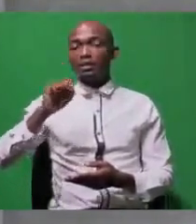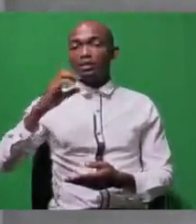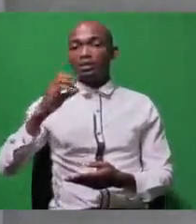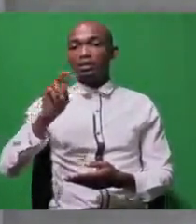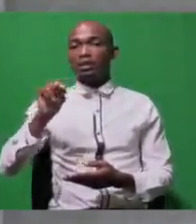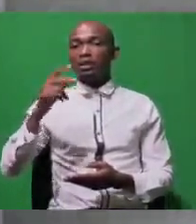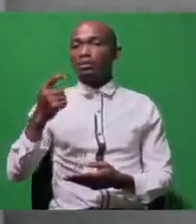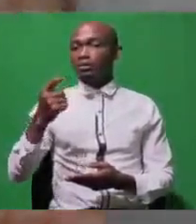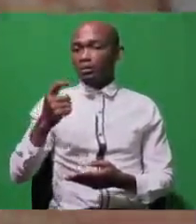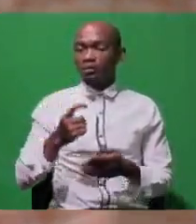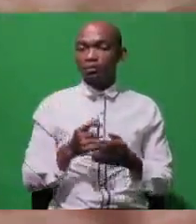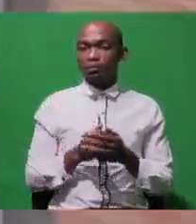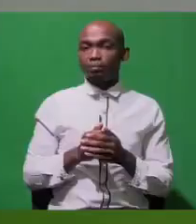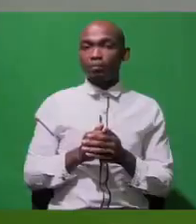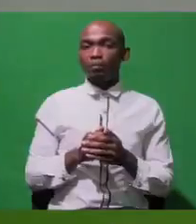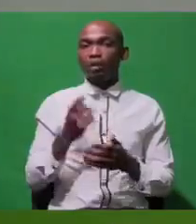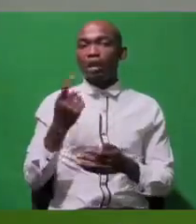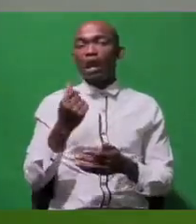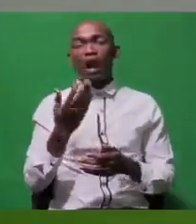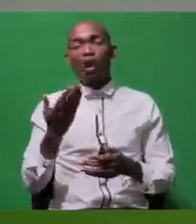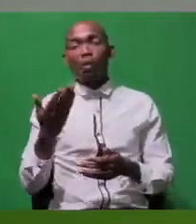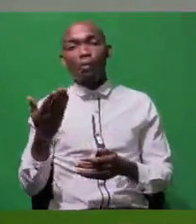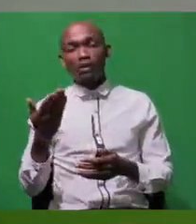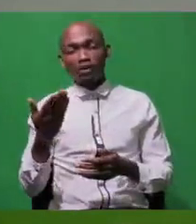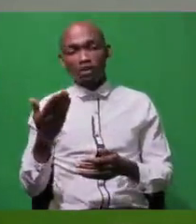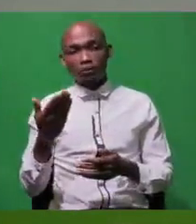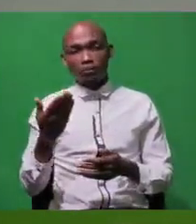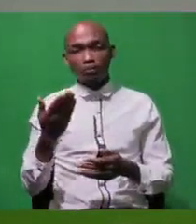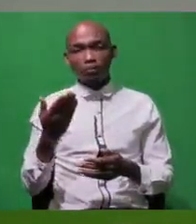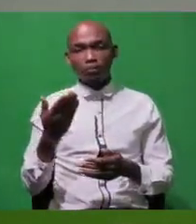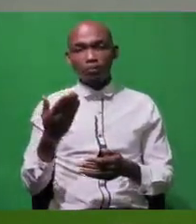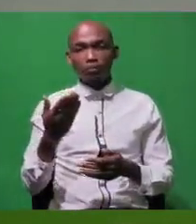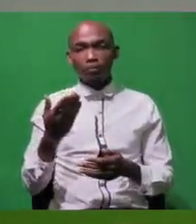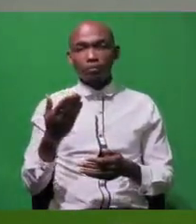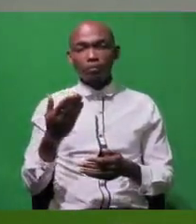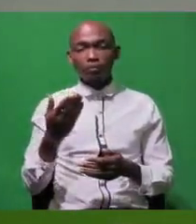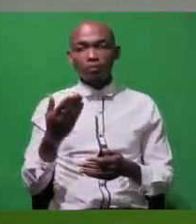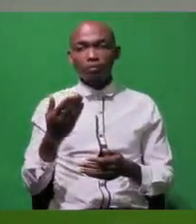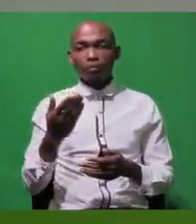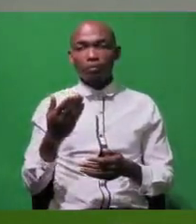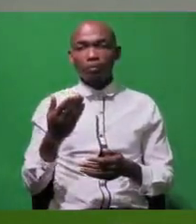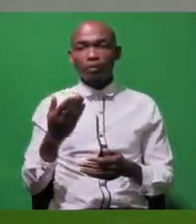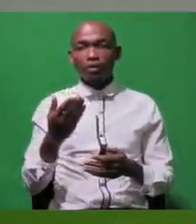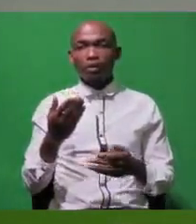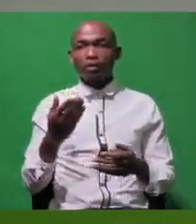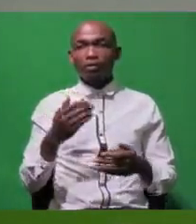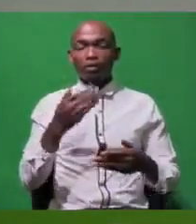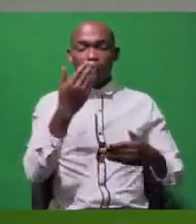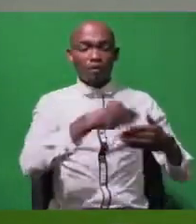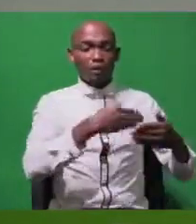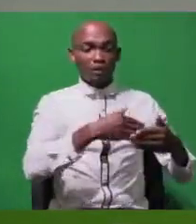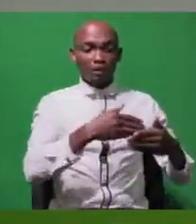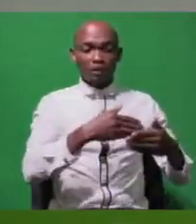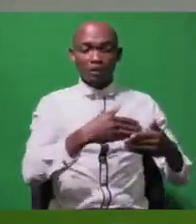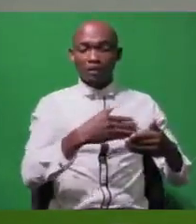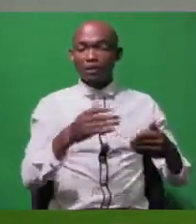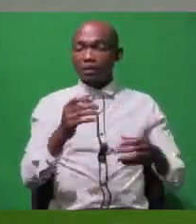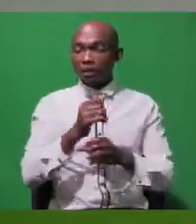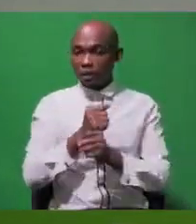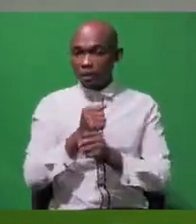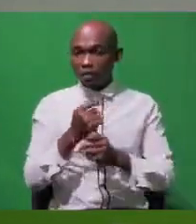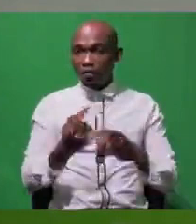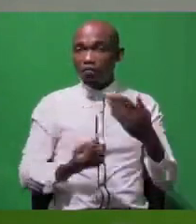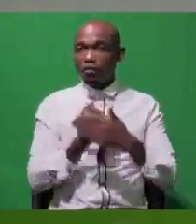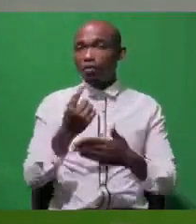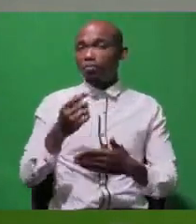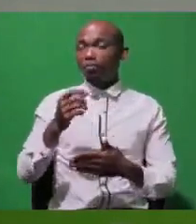Okay. How much the business owed H. Smile? Refer here.